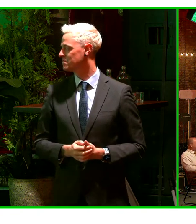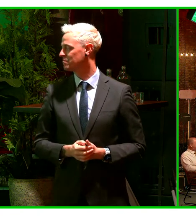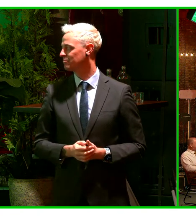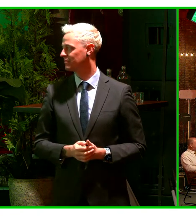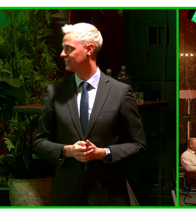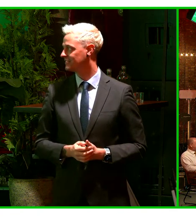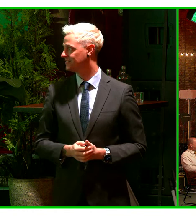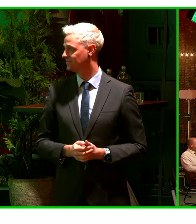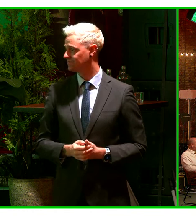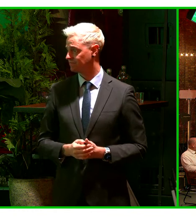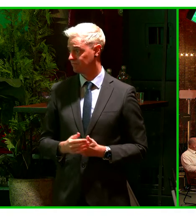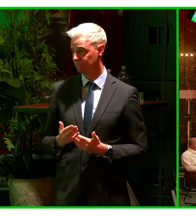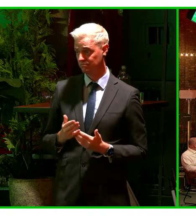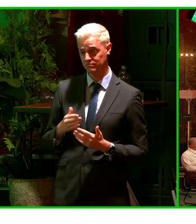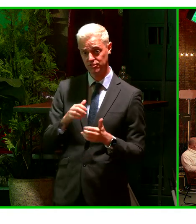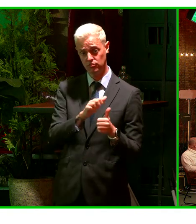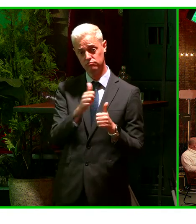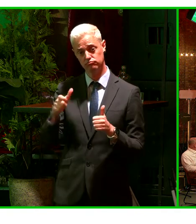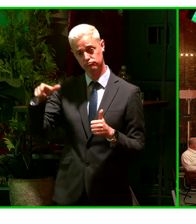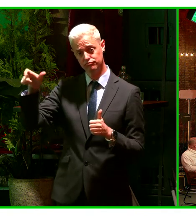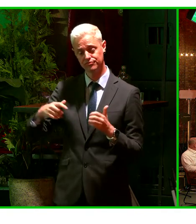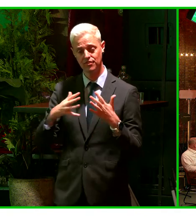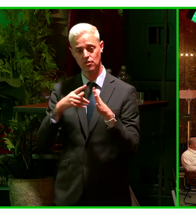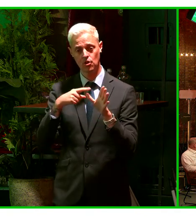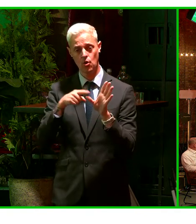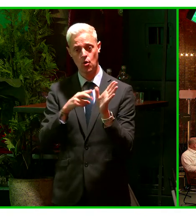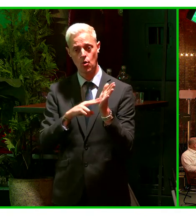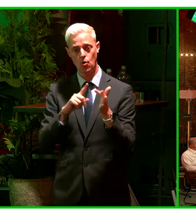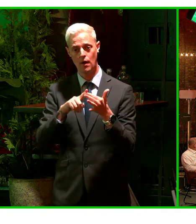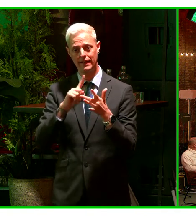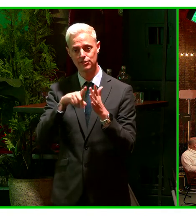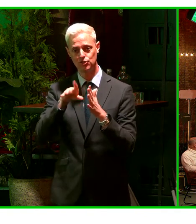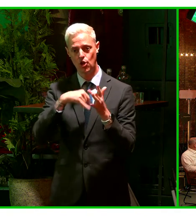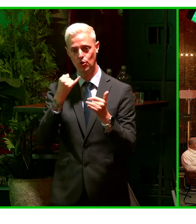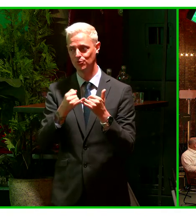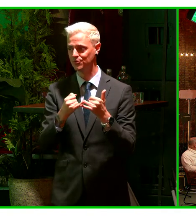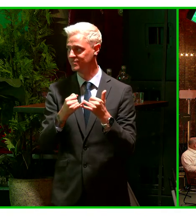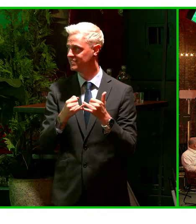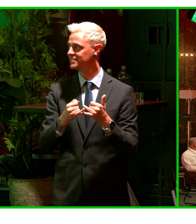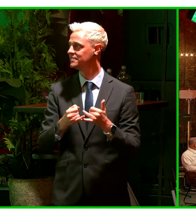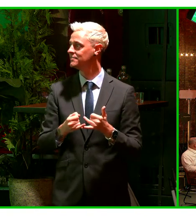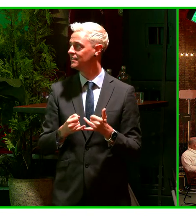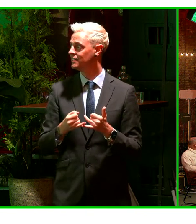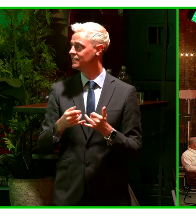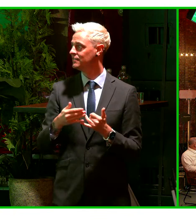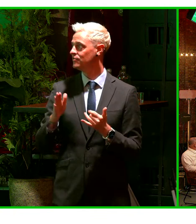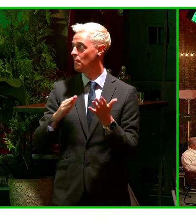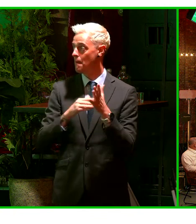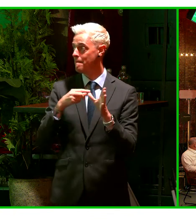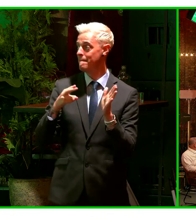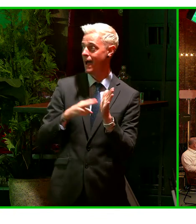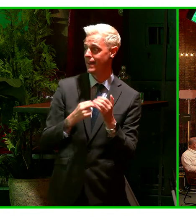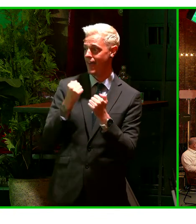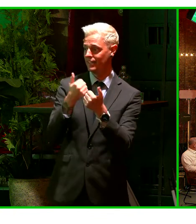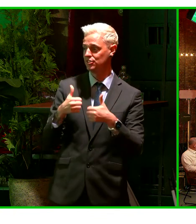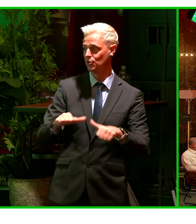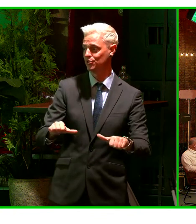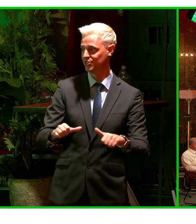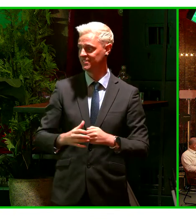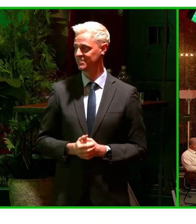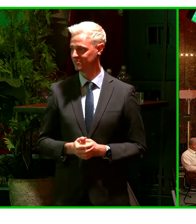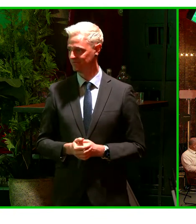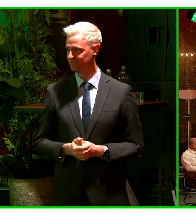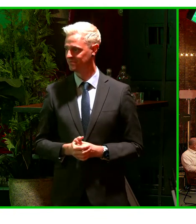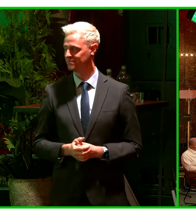Next up, I've got Wayne Jones, is a man from Man Energy Solutions. Yeah. Sorry. Good afternoon,